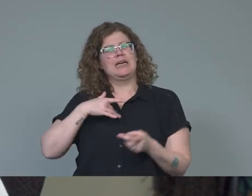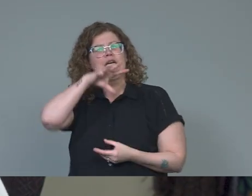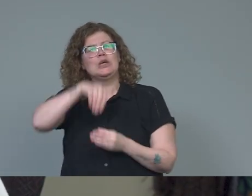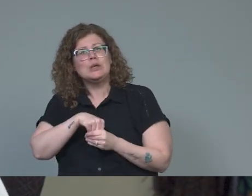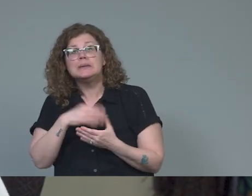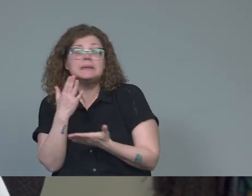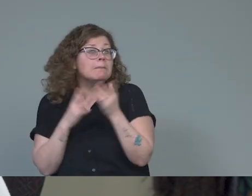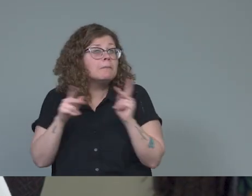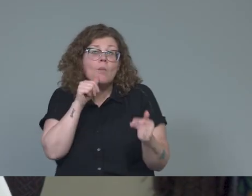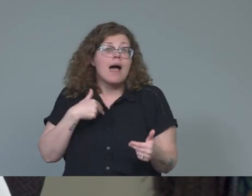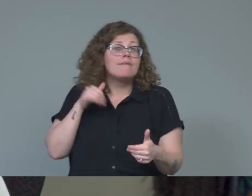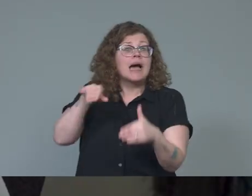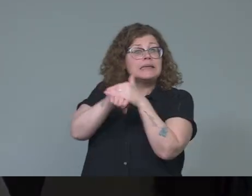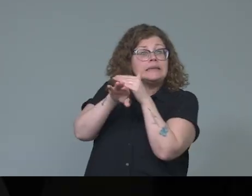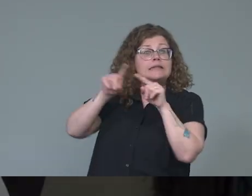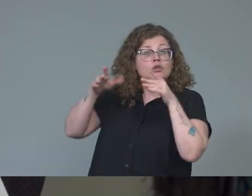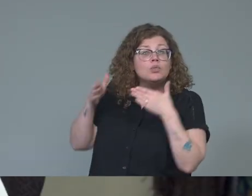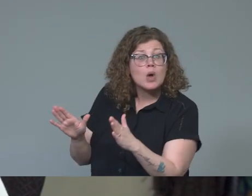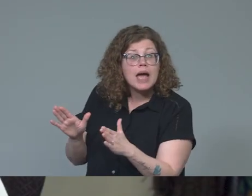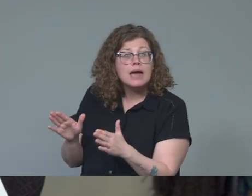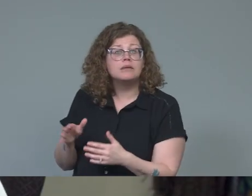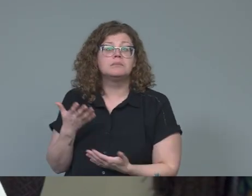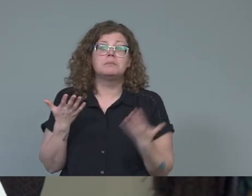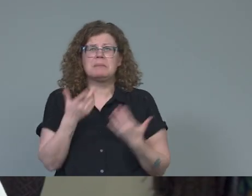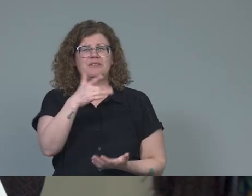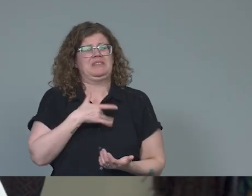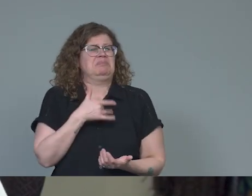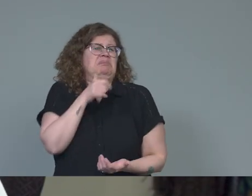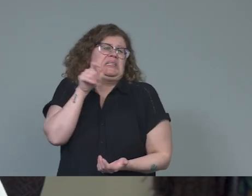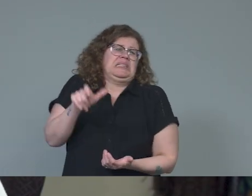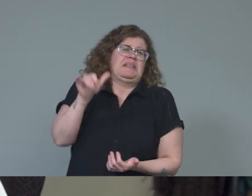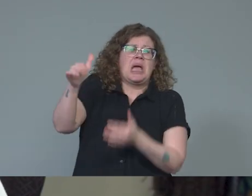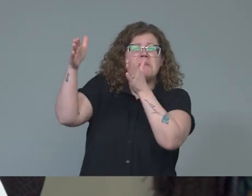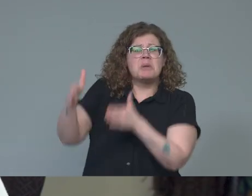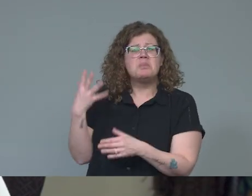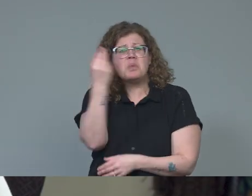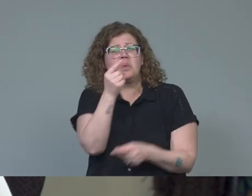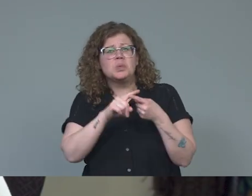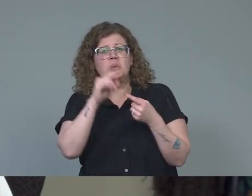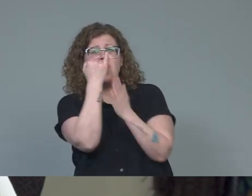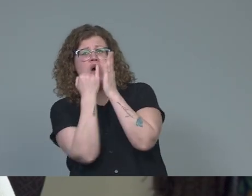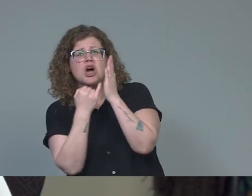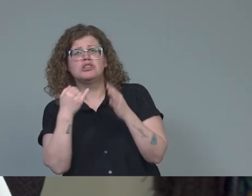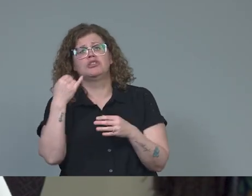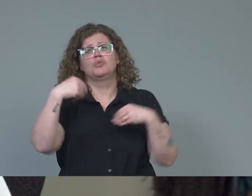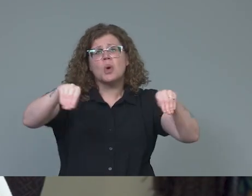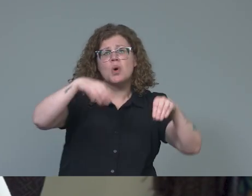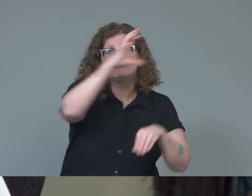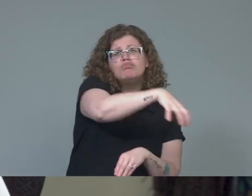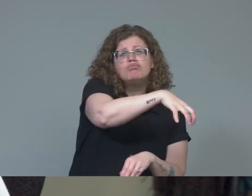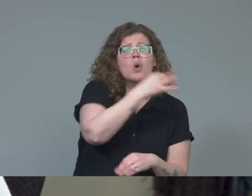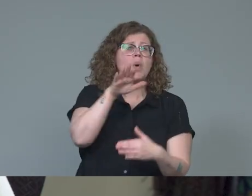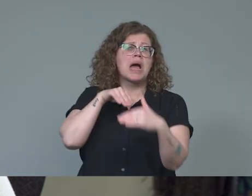their daily lives and connect with it in different ways. Art is really important because it helps shake people out of their day